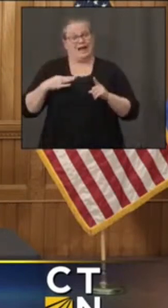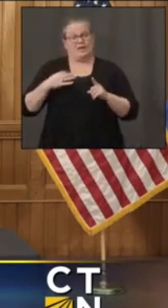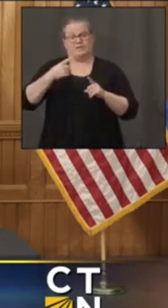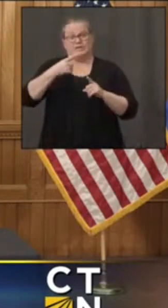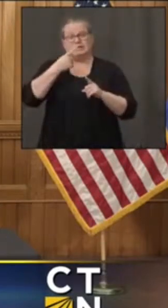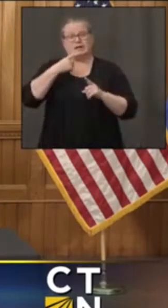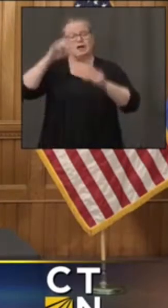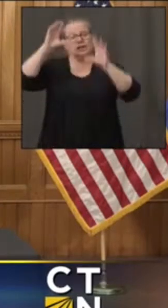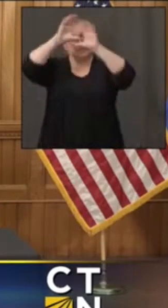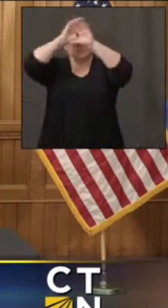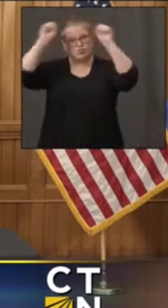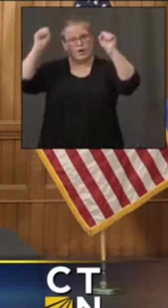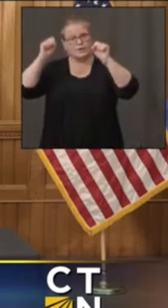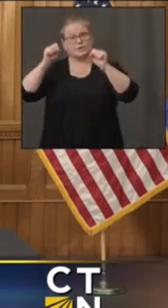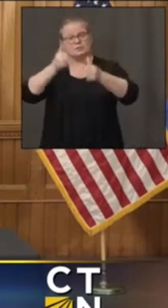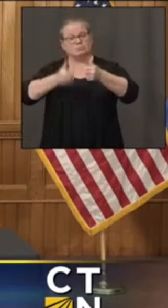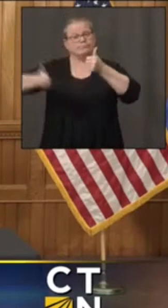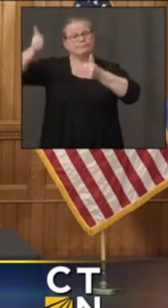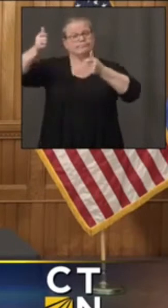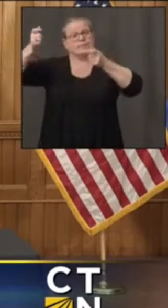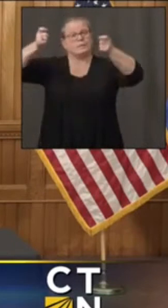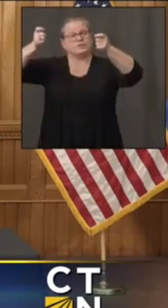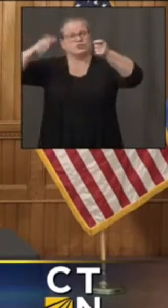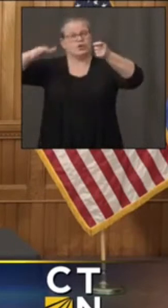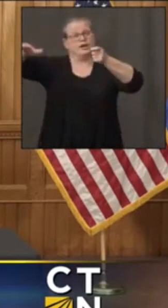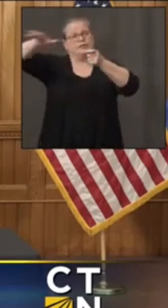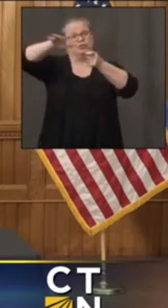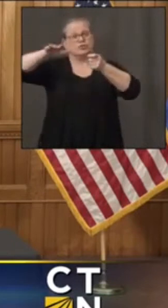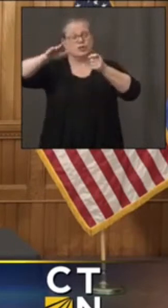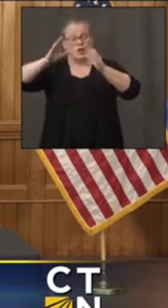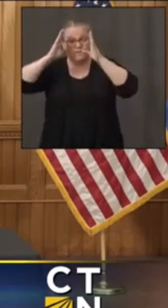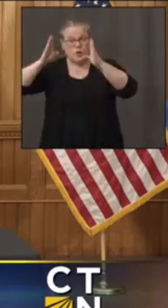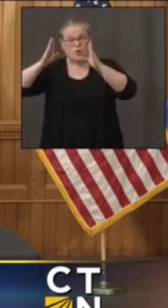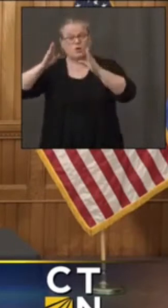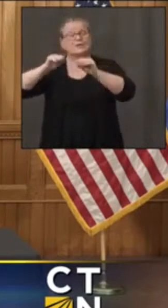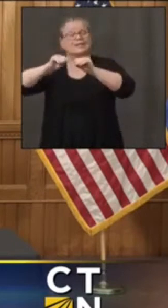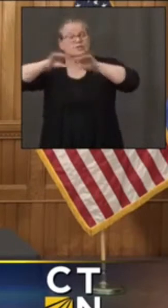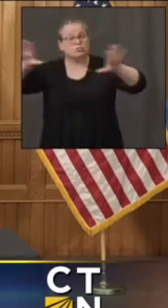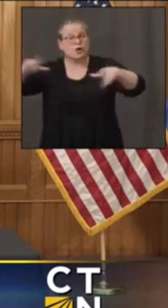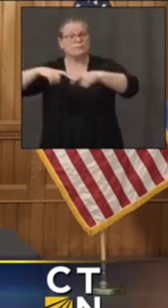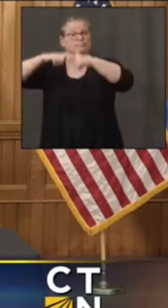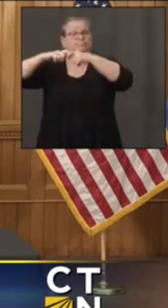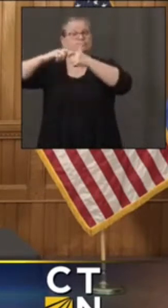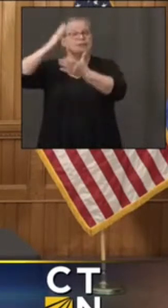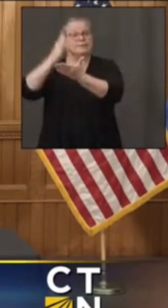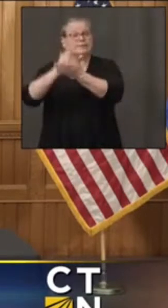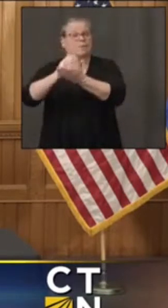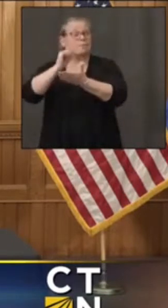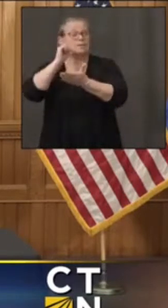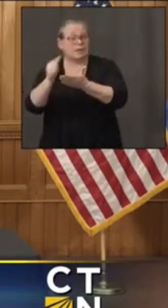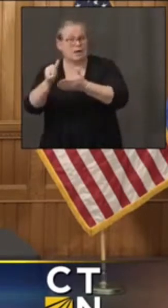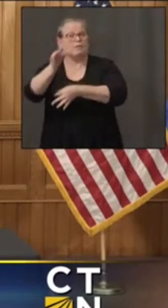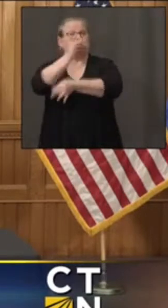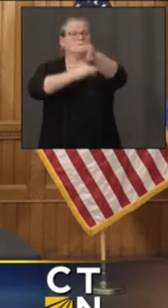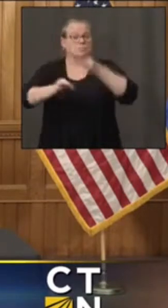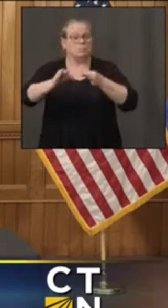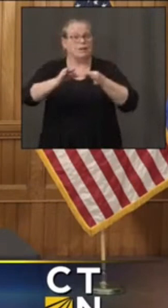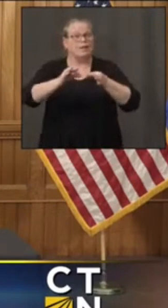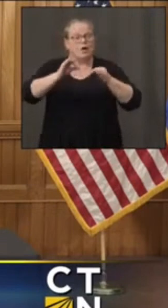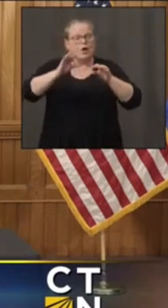of COVID, but is looking at development of more therapies as well as a vaccine.